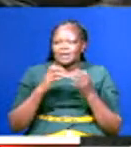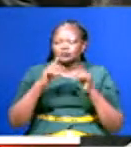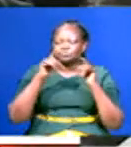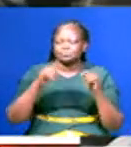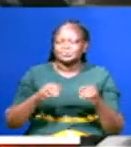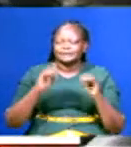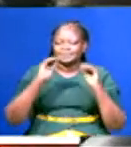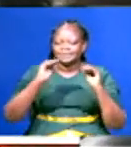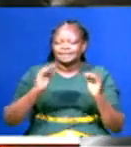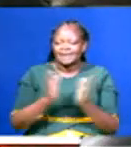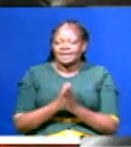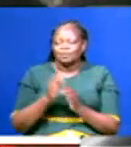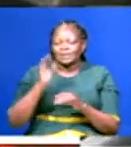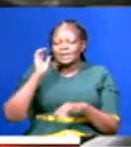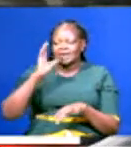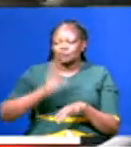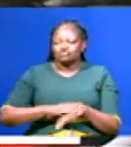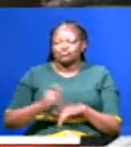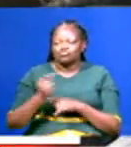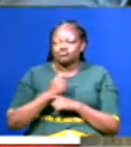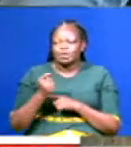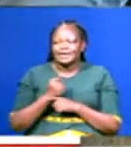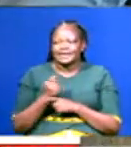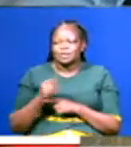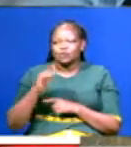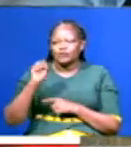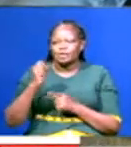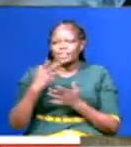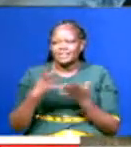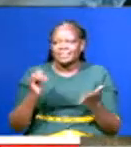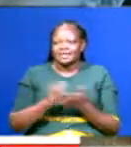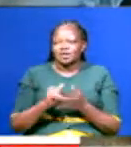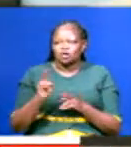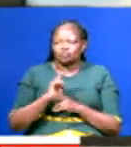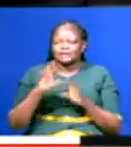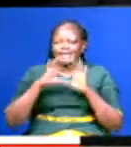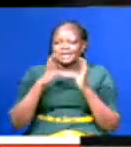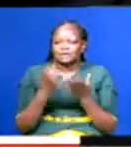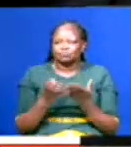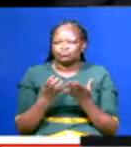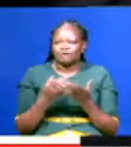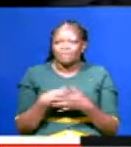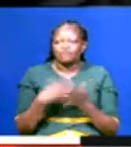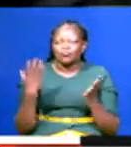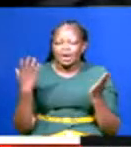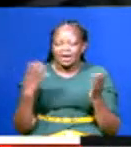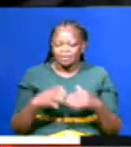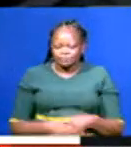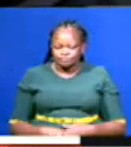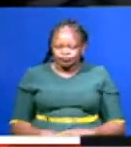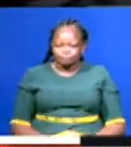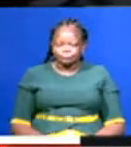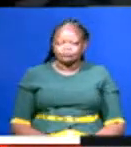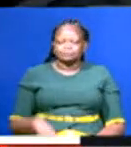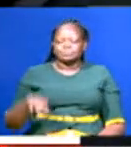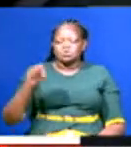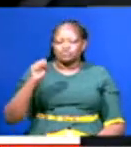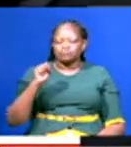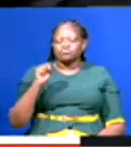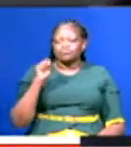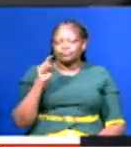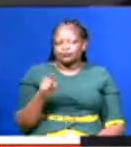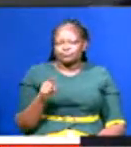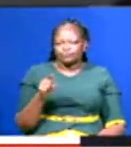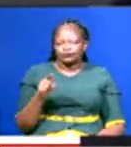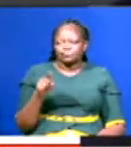also receive training on Microsoft tools that are commonly used in classrooms worldwide. Microsoft IDC Managing